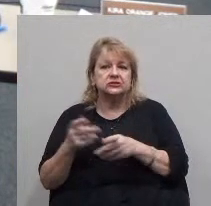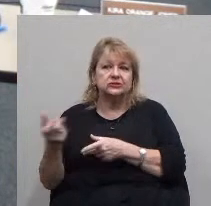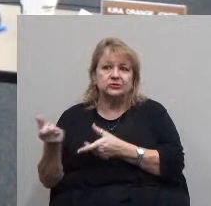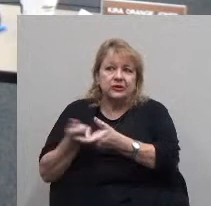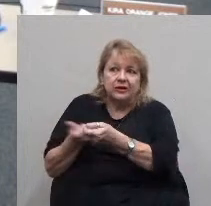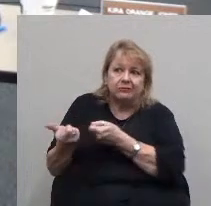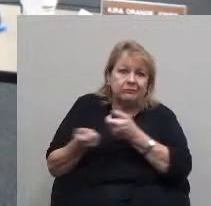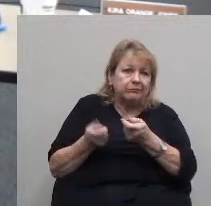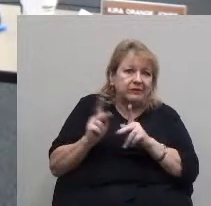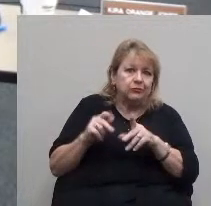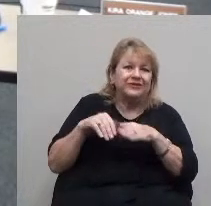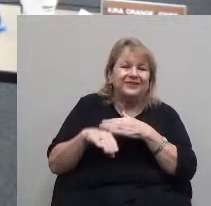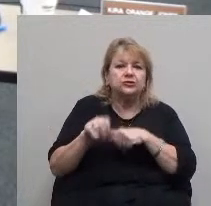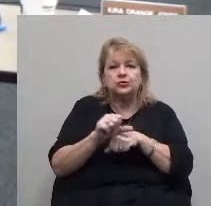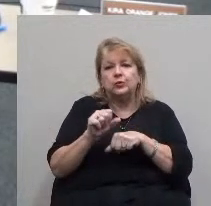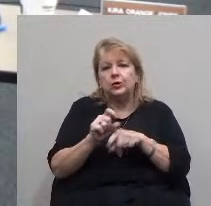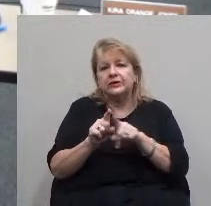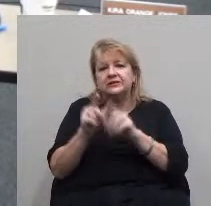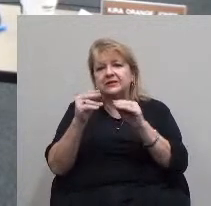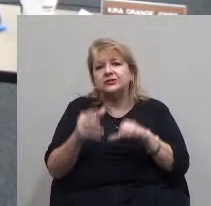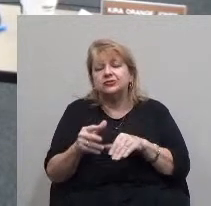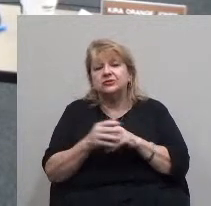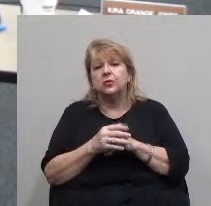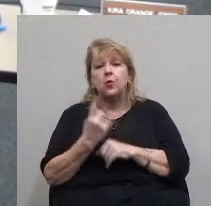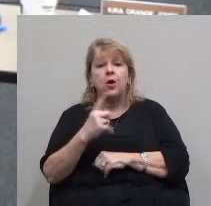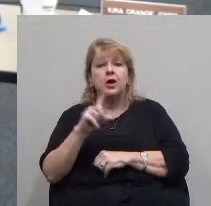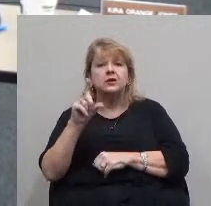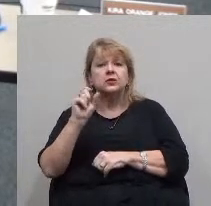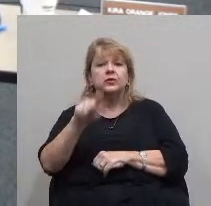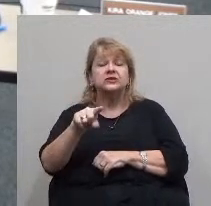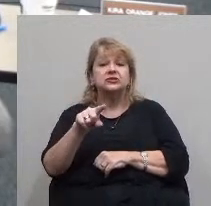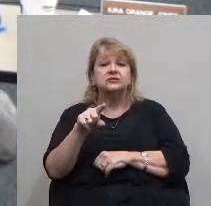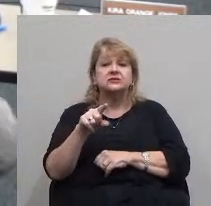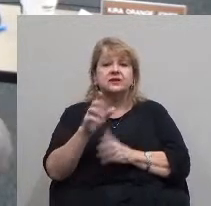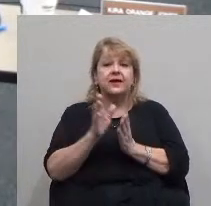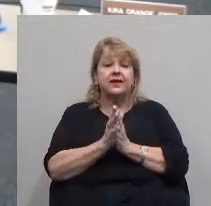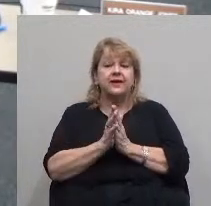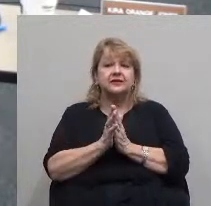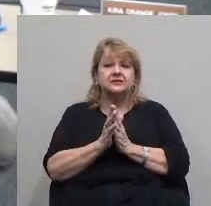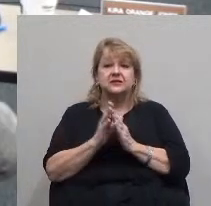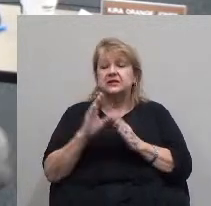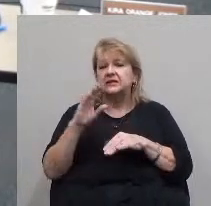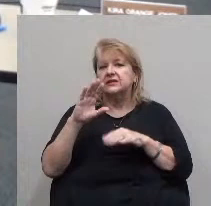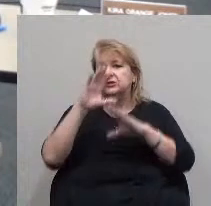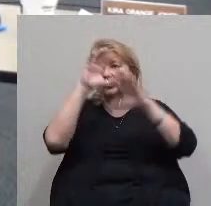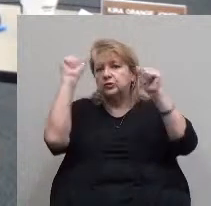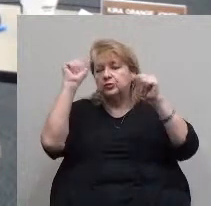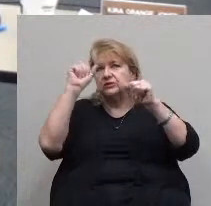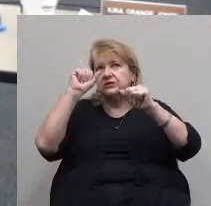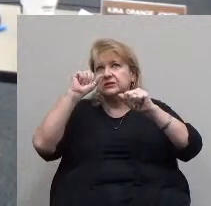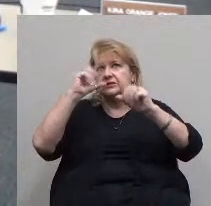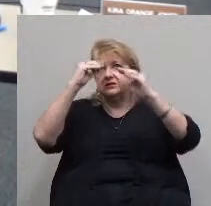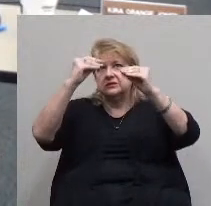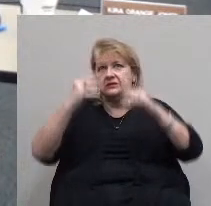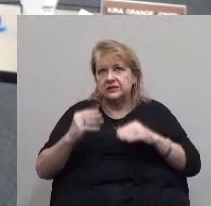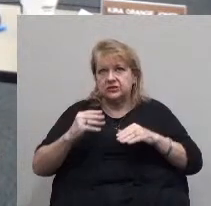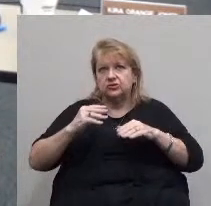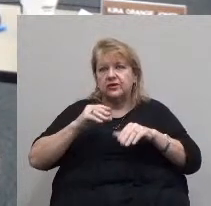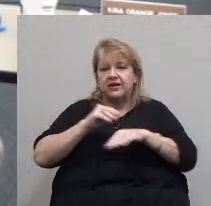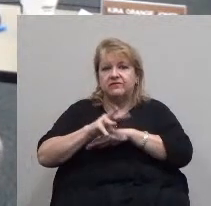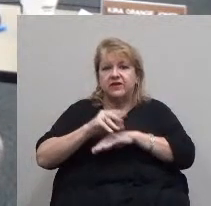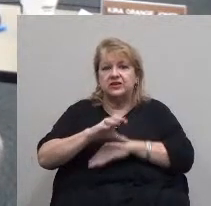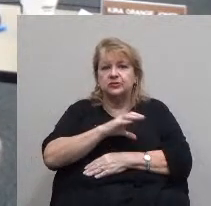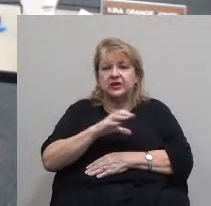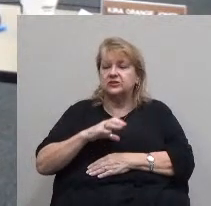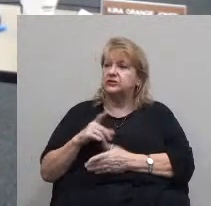workforce. One of the questions I always ask to teachers on our Superintendent Teacher Advisory Council that we started this year is like, tell